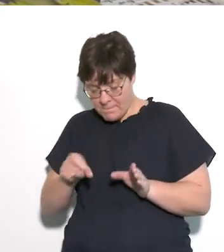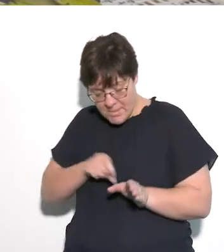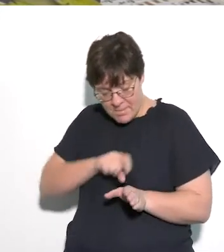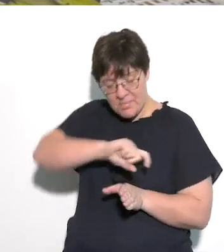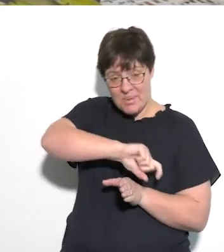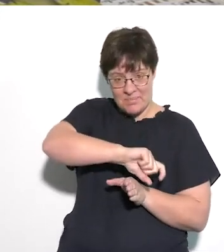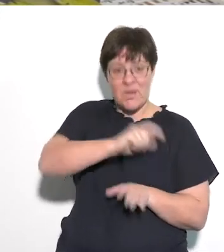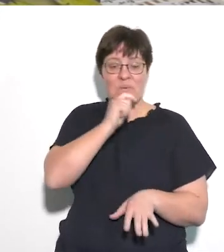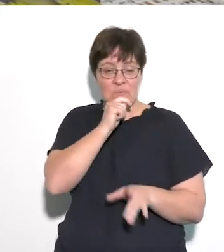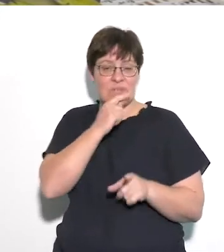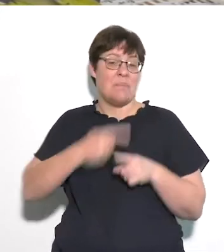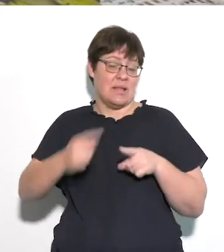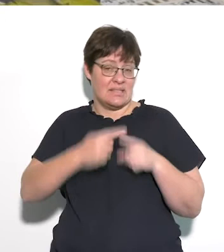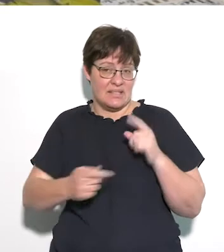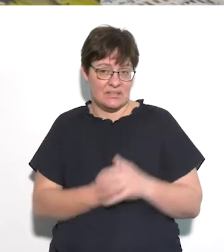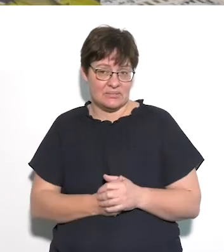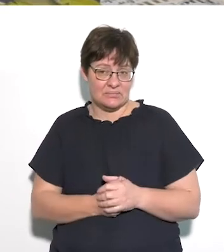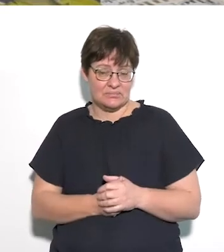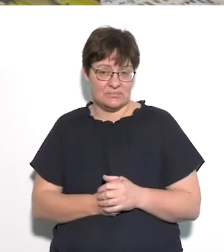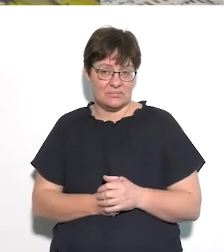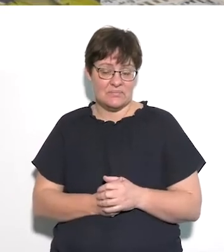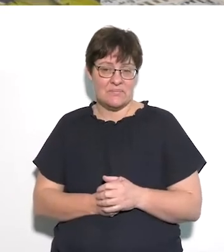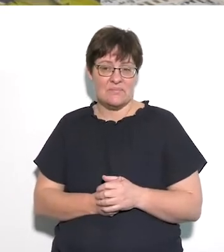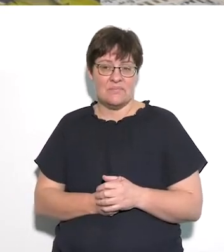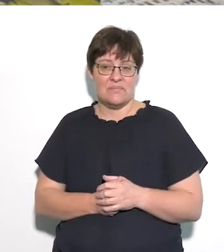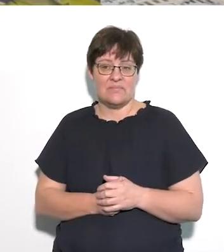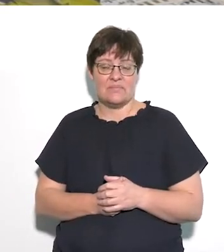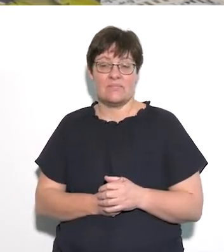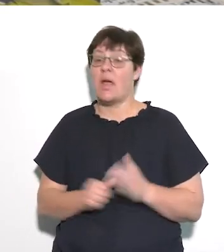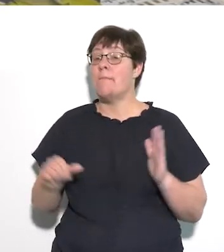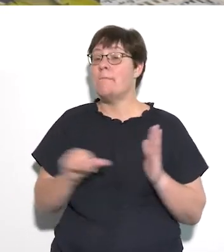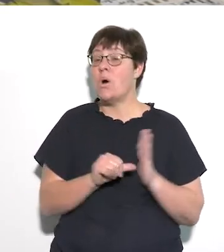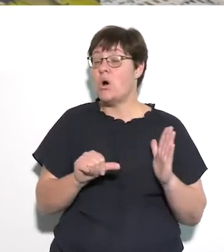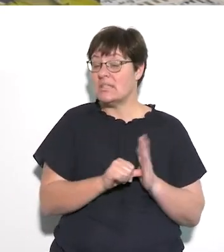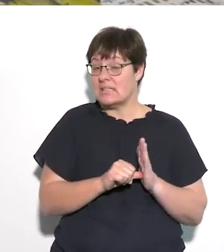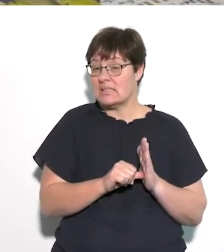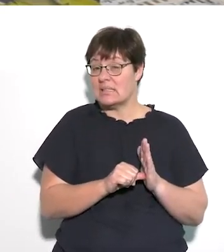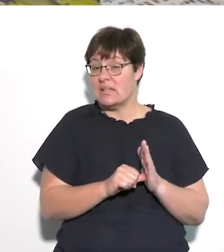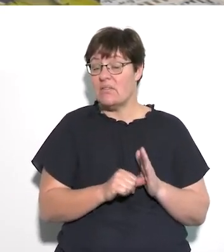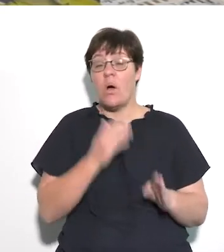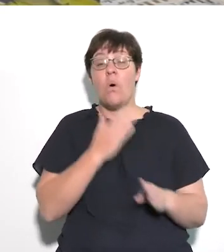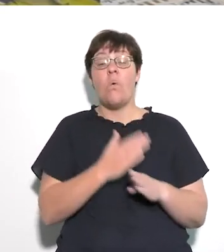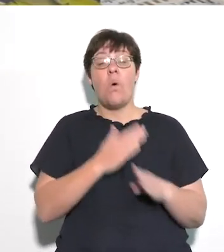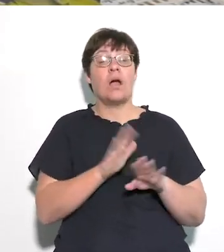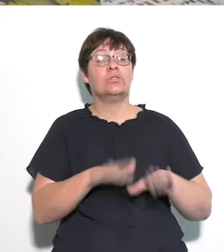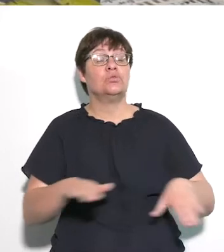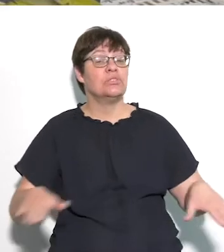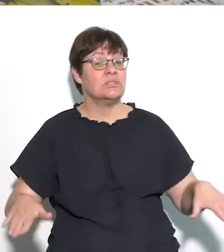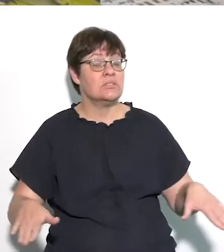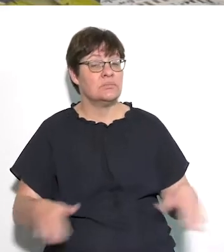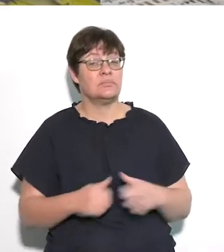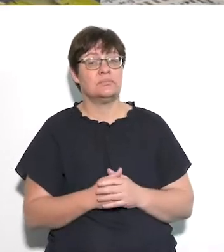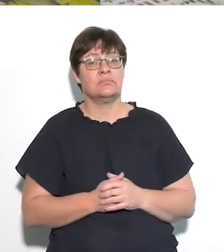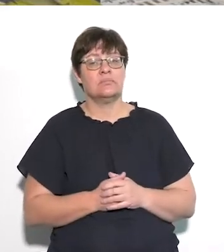okay, using your pencil. Measure the size of your photo. One very important tip when working with the children